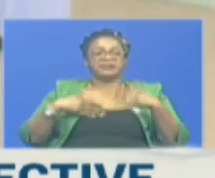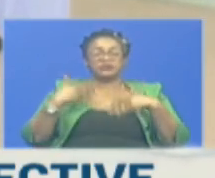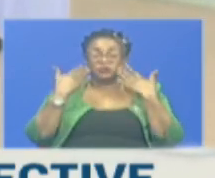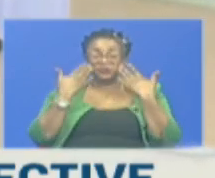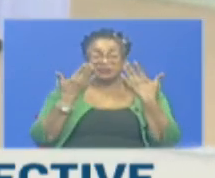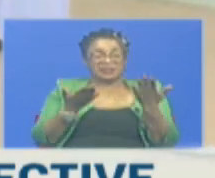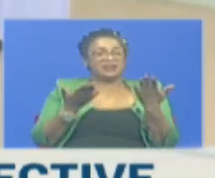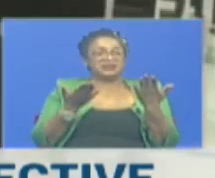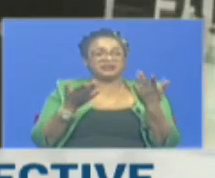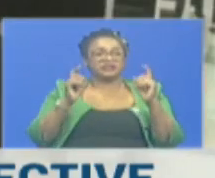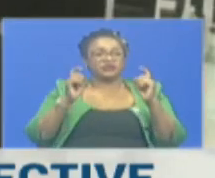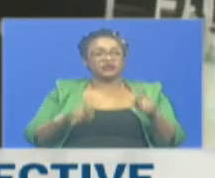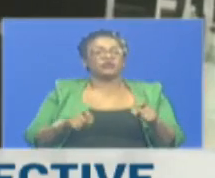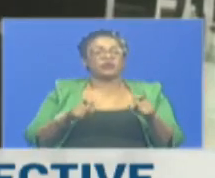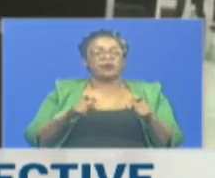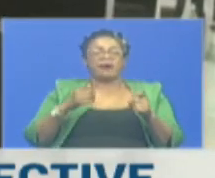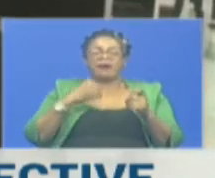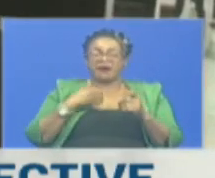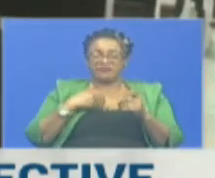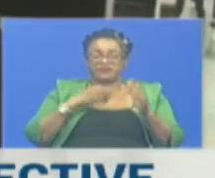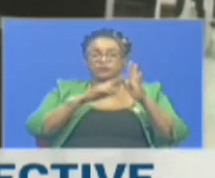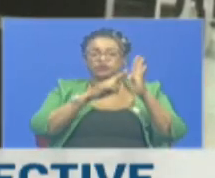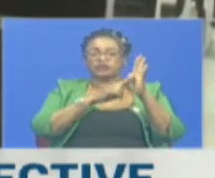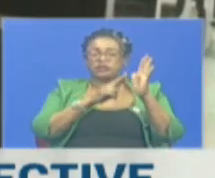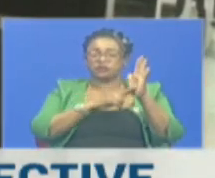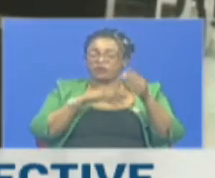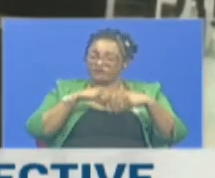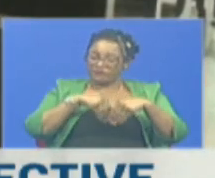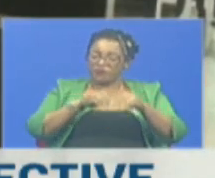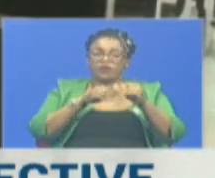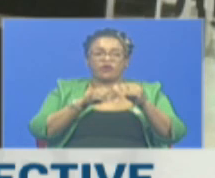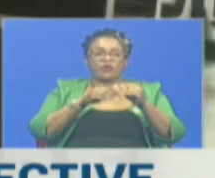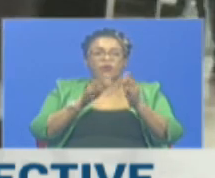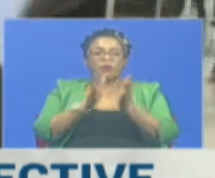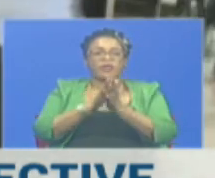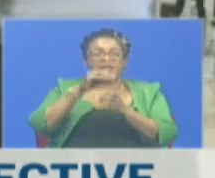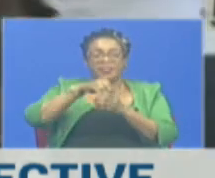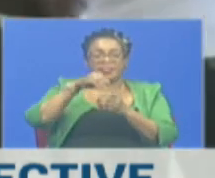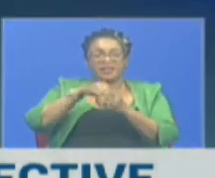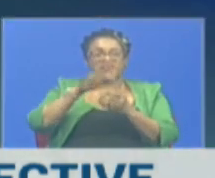they should strictly observe the instructions and stay within the framework of safety.